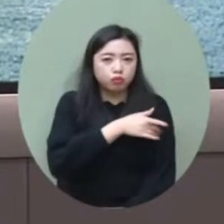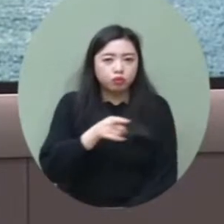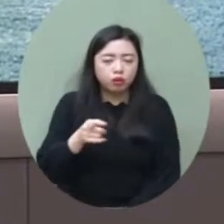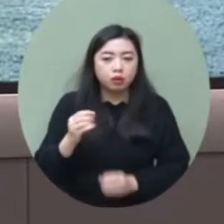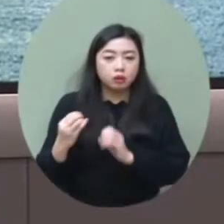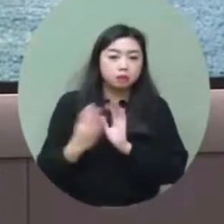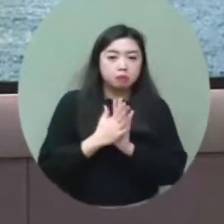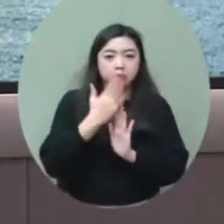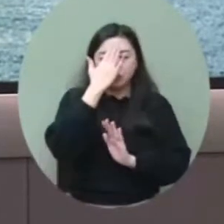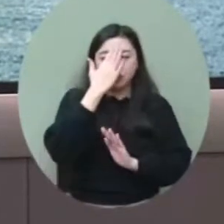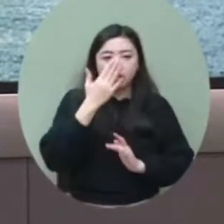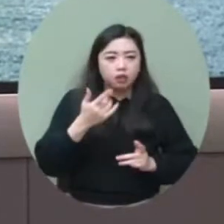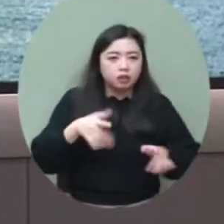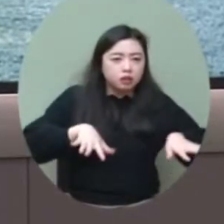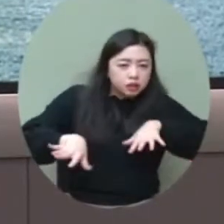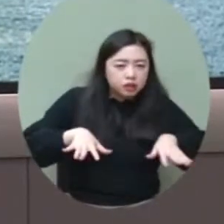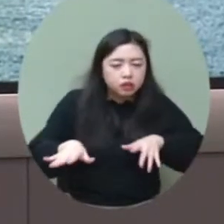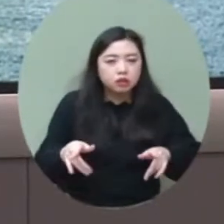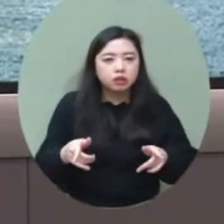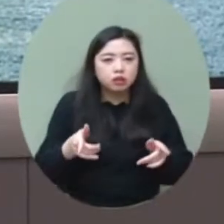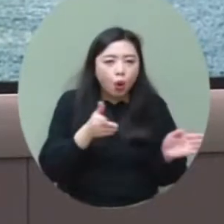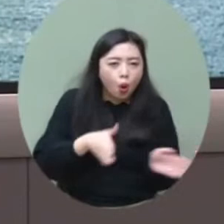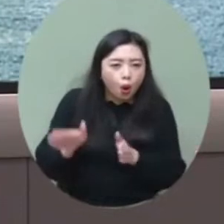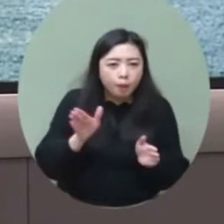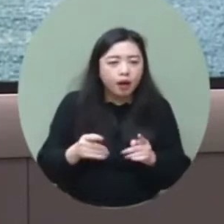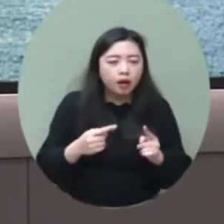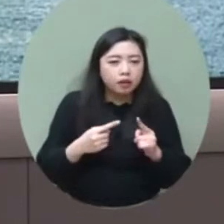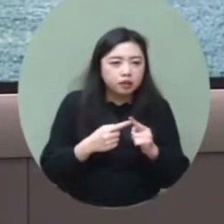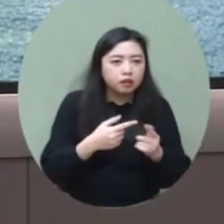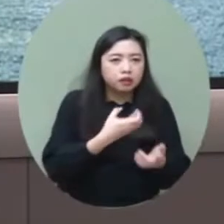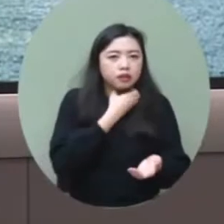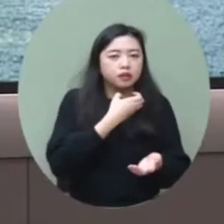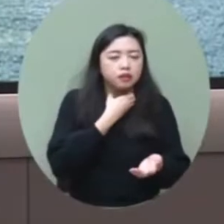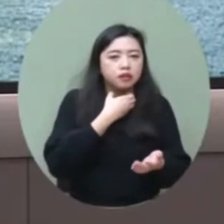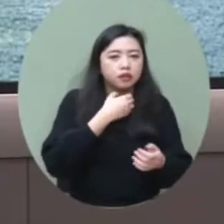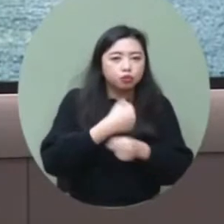Yes, infection among our colleagues would affect our manpower situation.